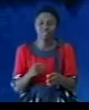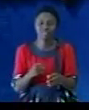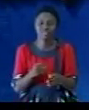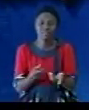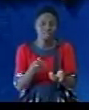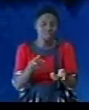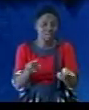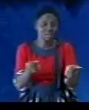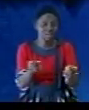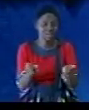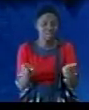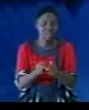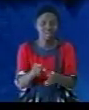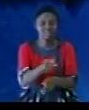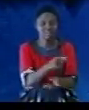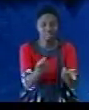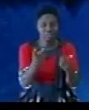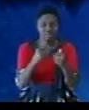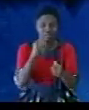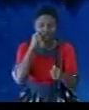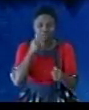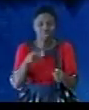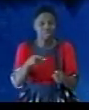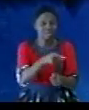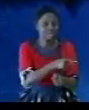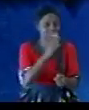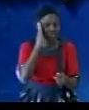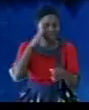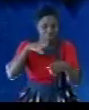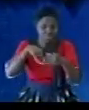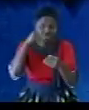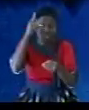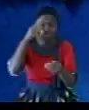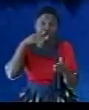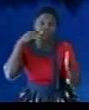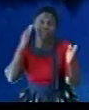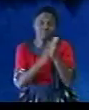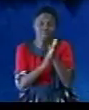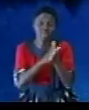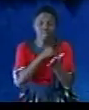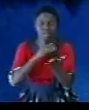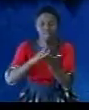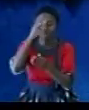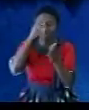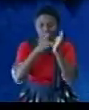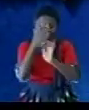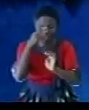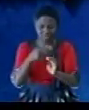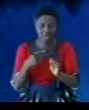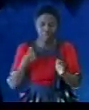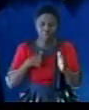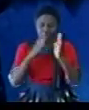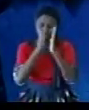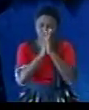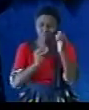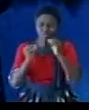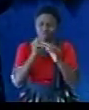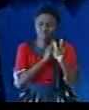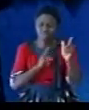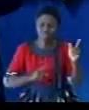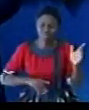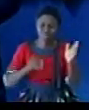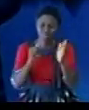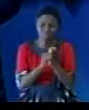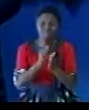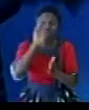tomorrow and give you the praise and give you the glory in Jesus' name. We pray, oh Lord God, for your servant whom